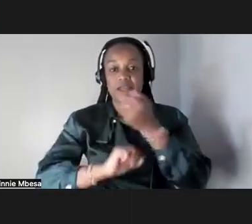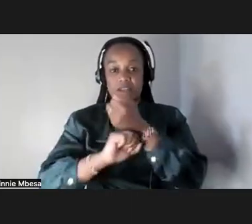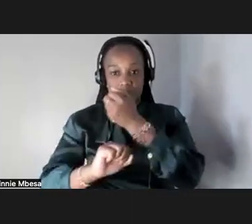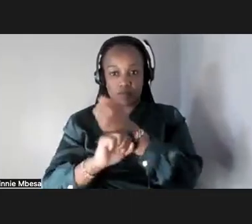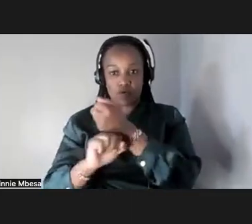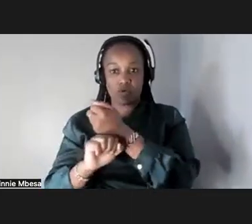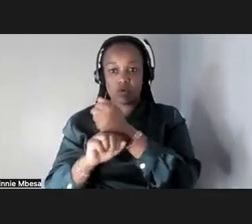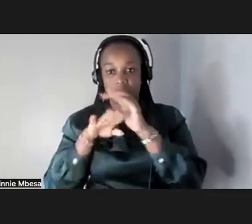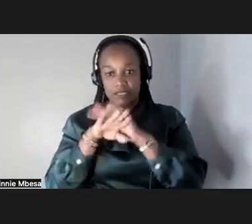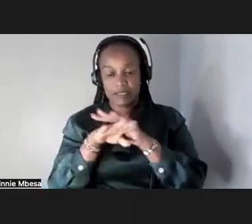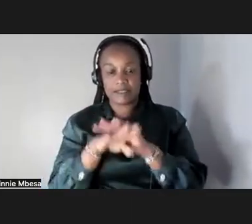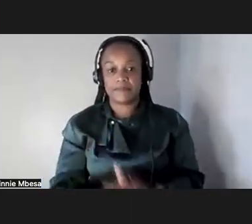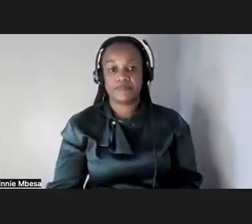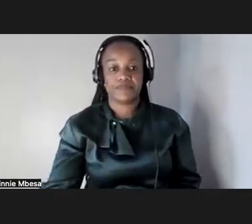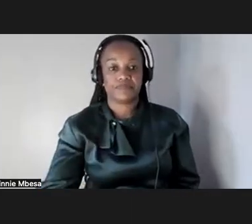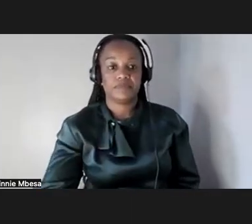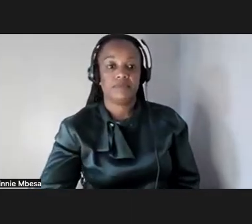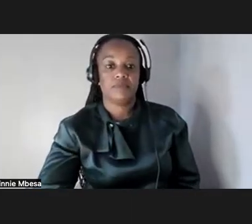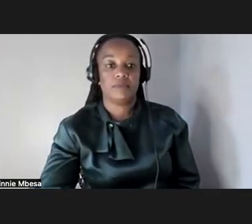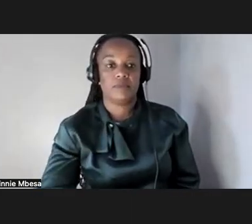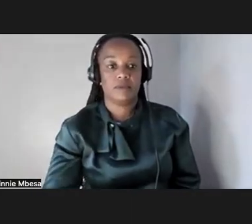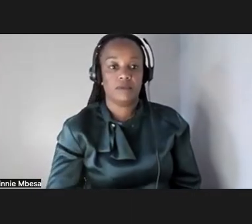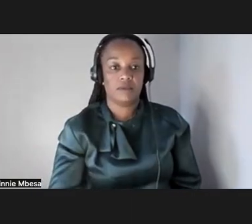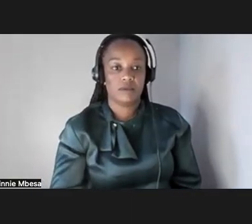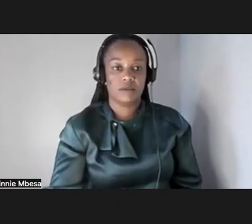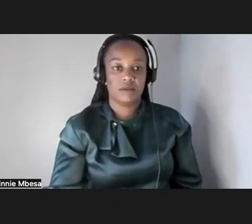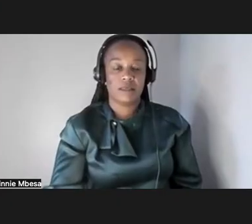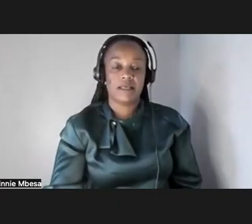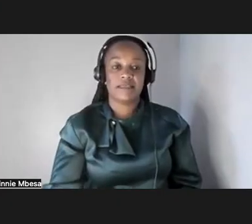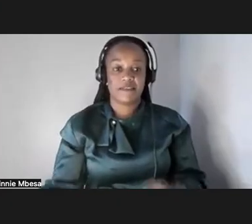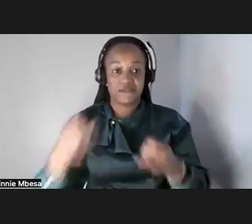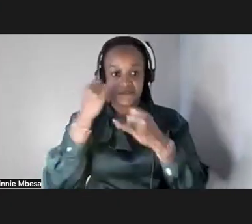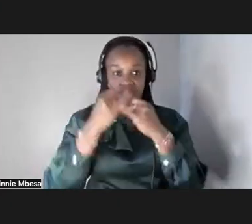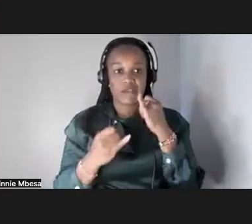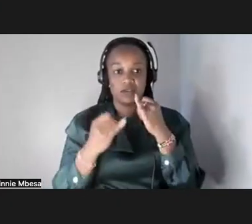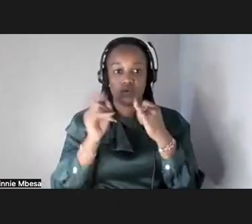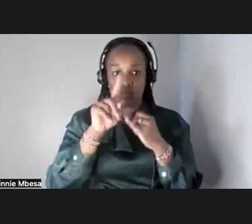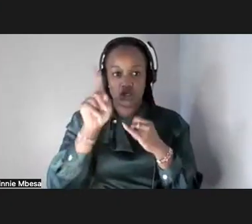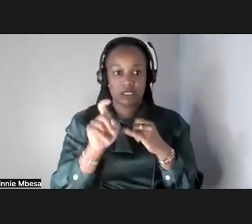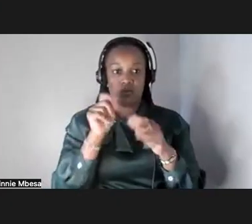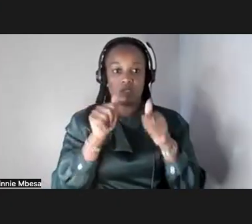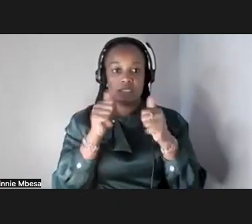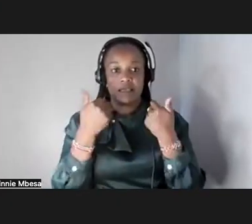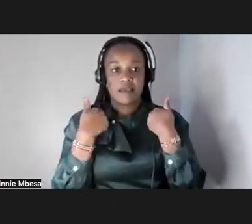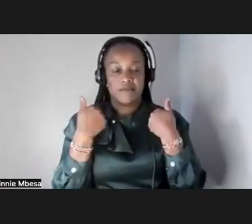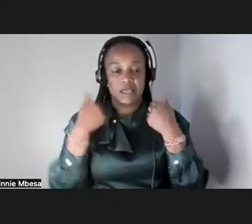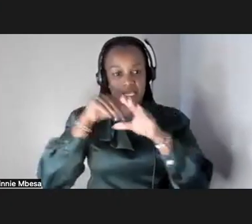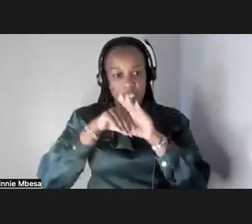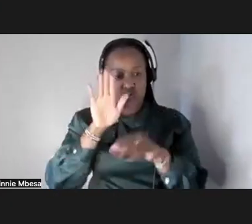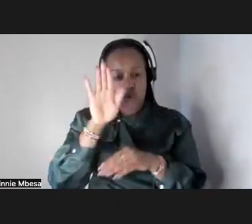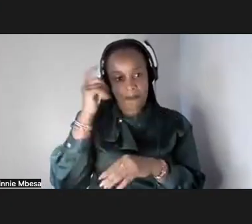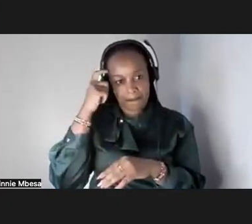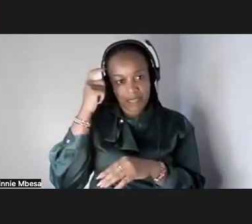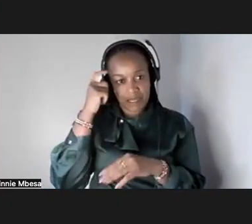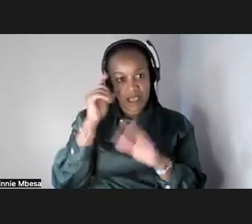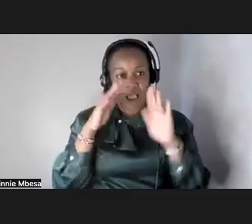area. The final question I have before I then open up to everyone else is, in your mind, how can we scale this?